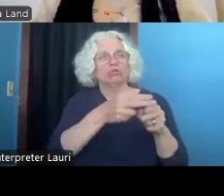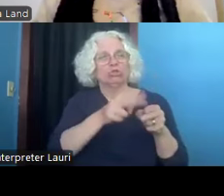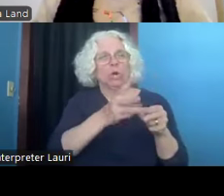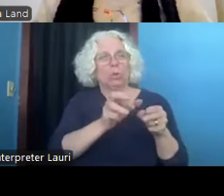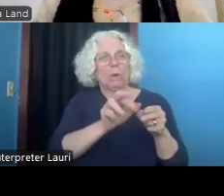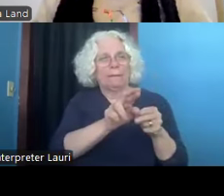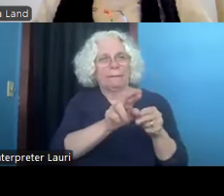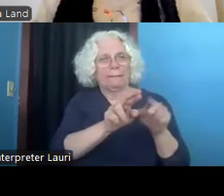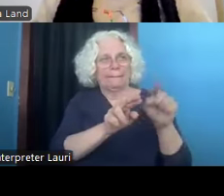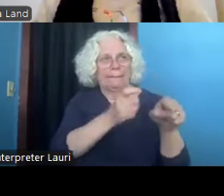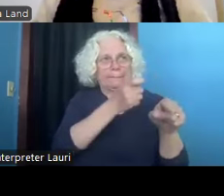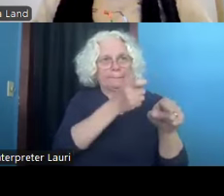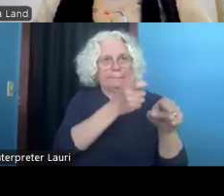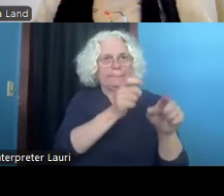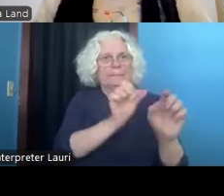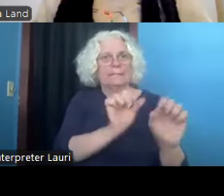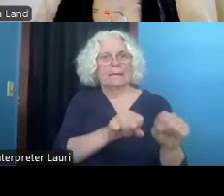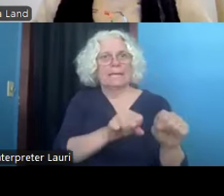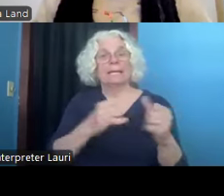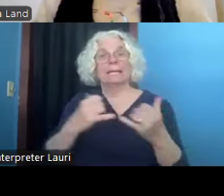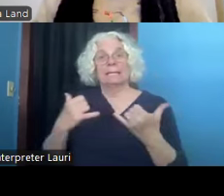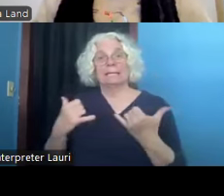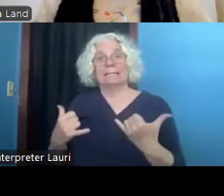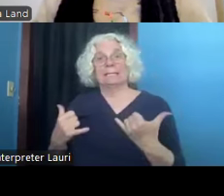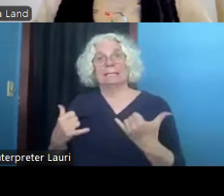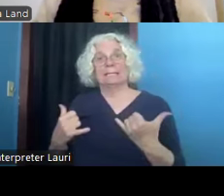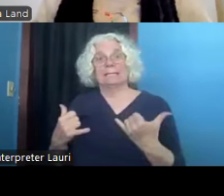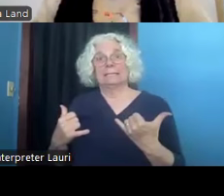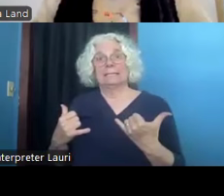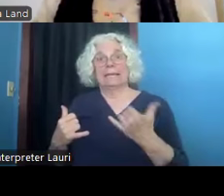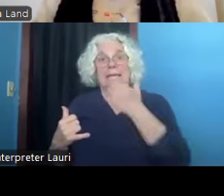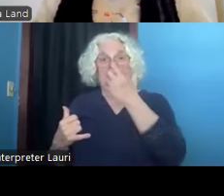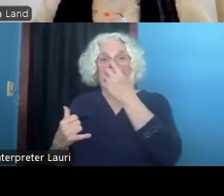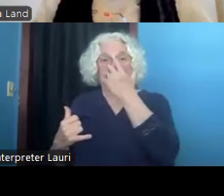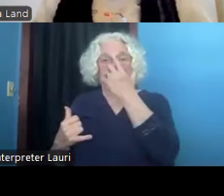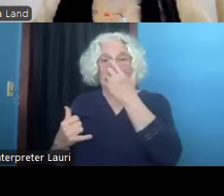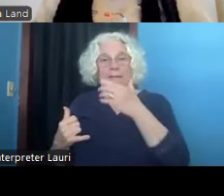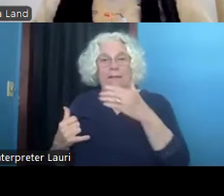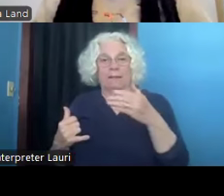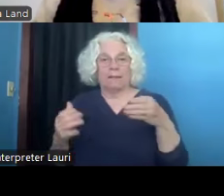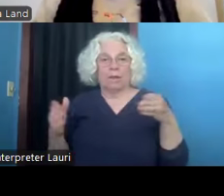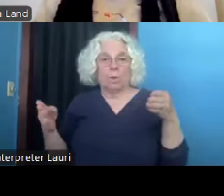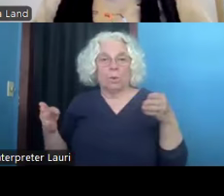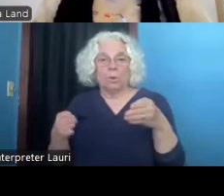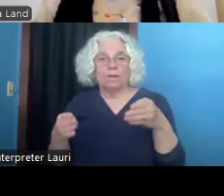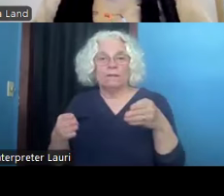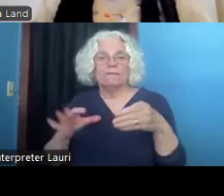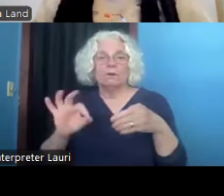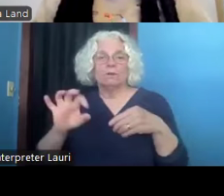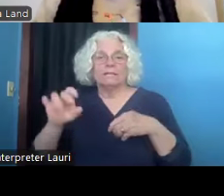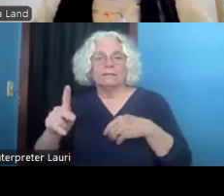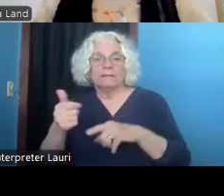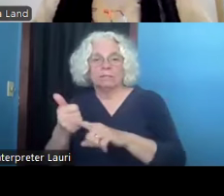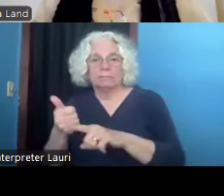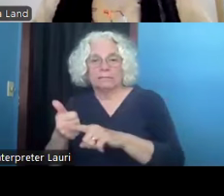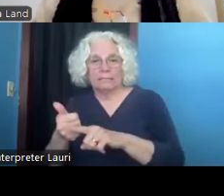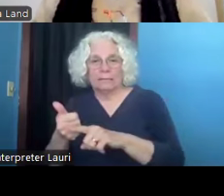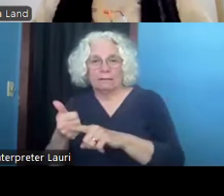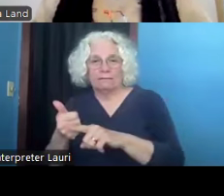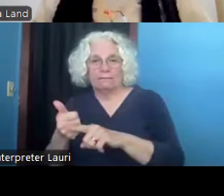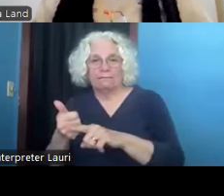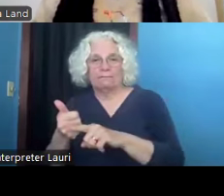session. For today's session, we are going to touch on a few points about the fellowship program before jumping into questions.